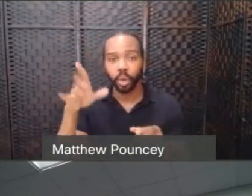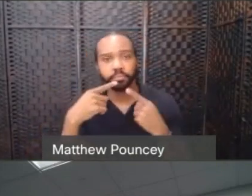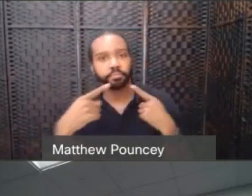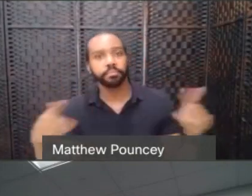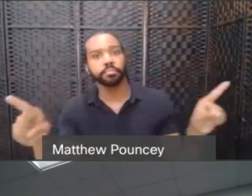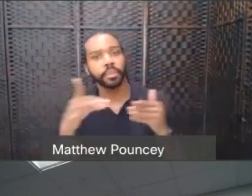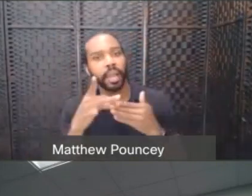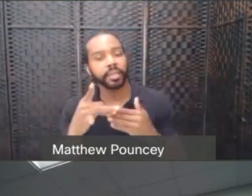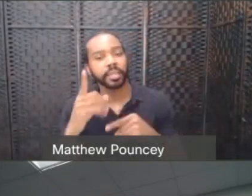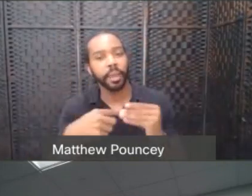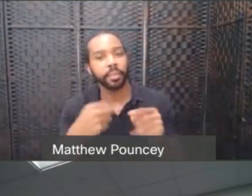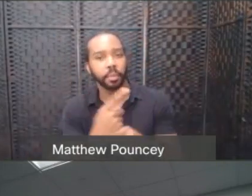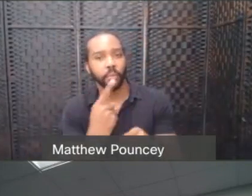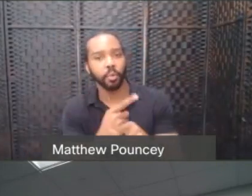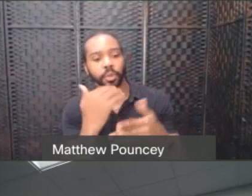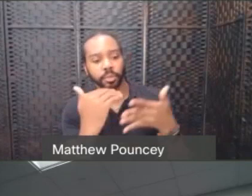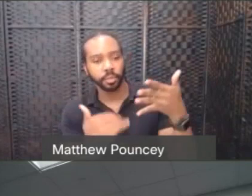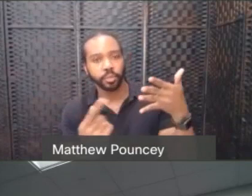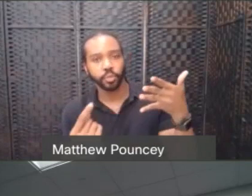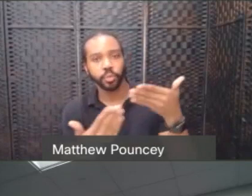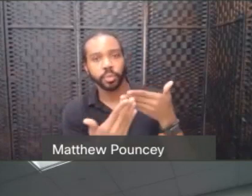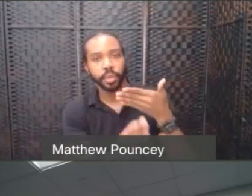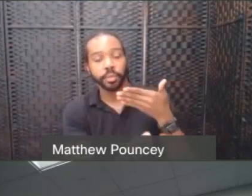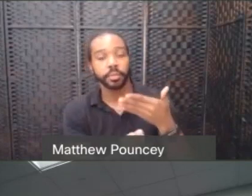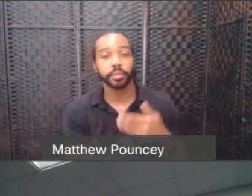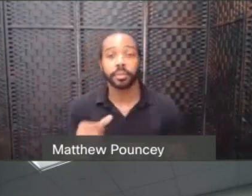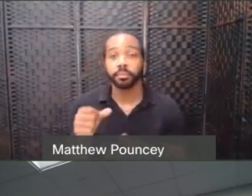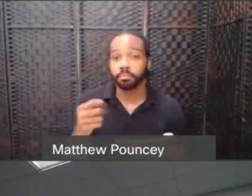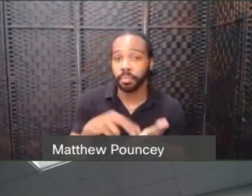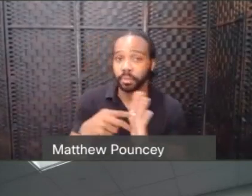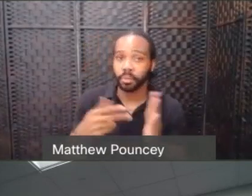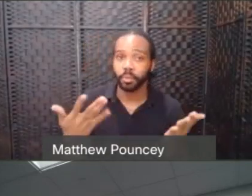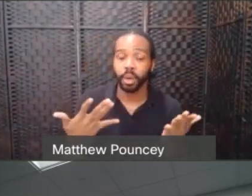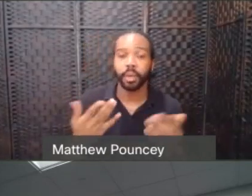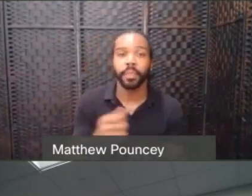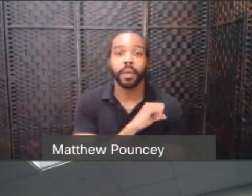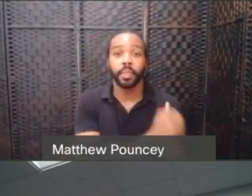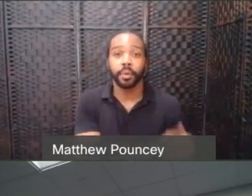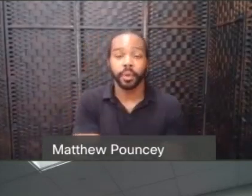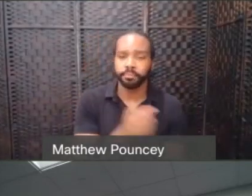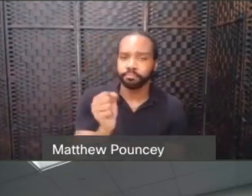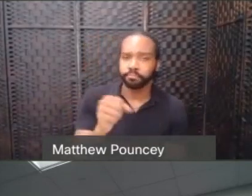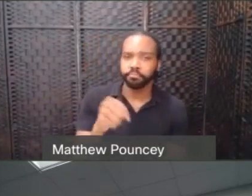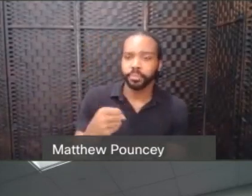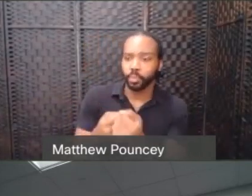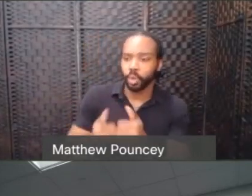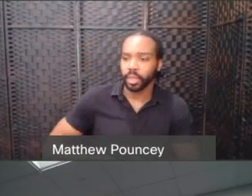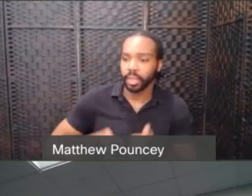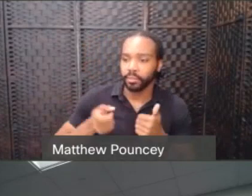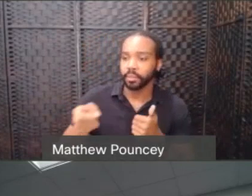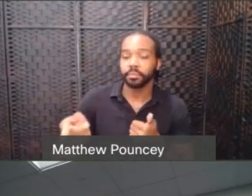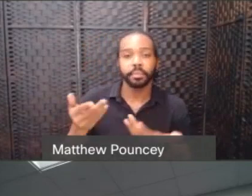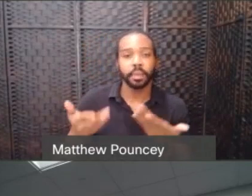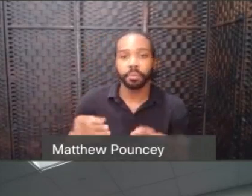about the appropriate steps that needed to be taken. And so the authority, while supported living might not be licensed